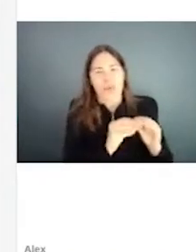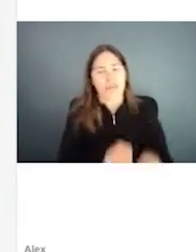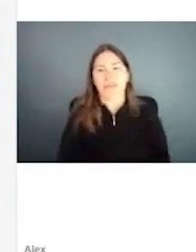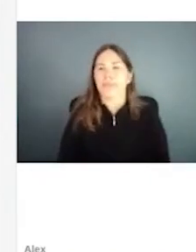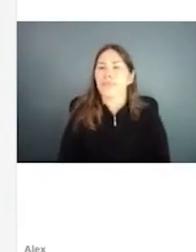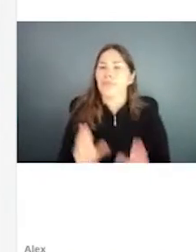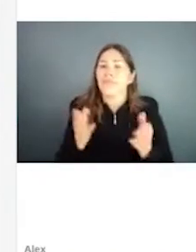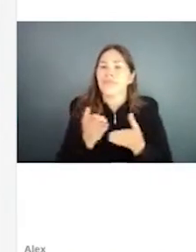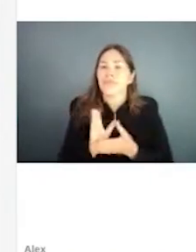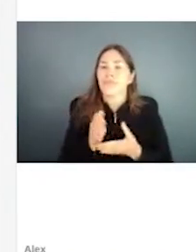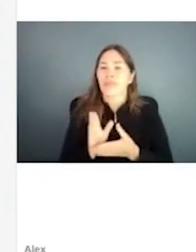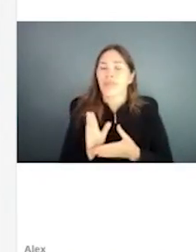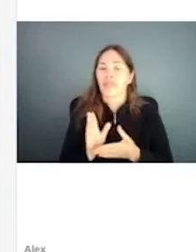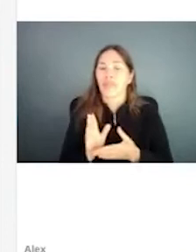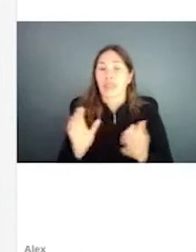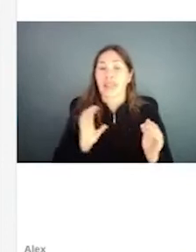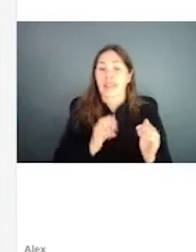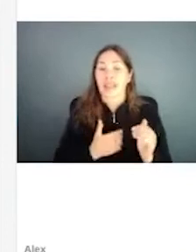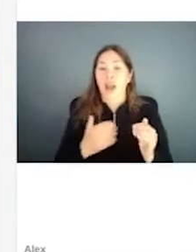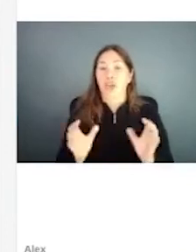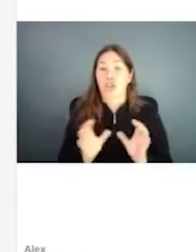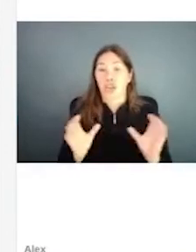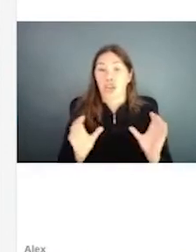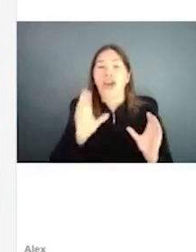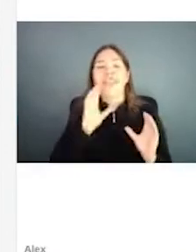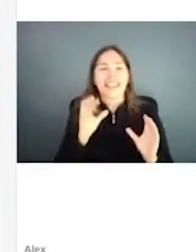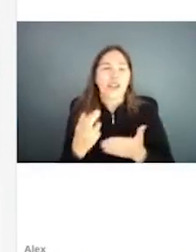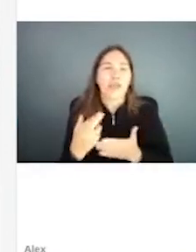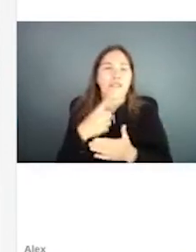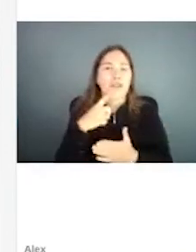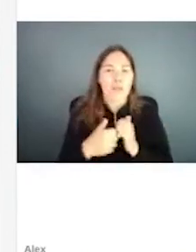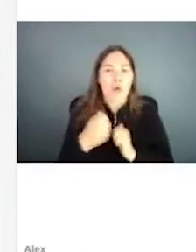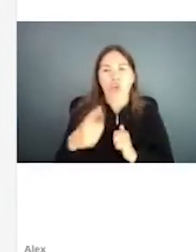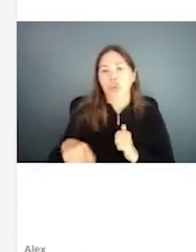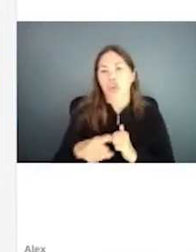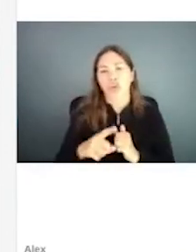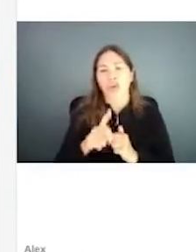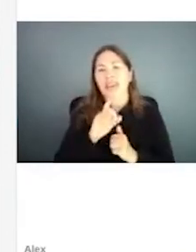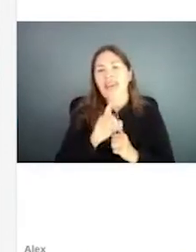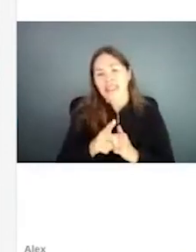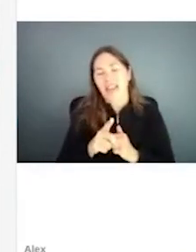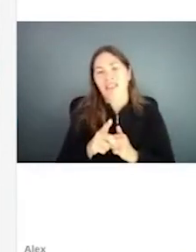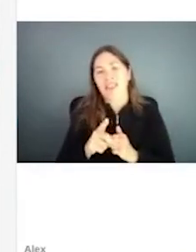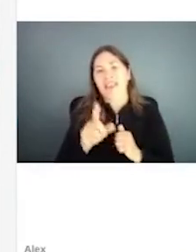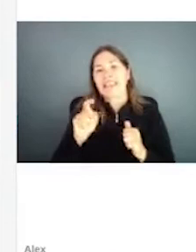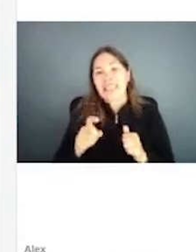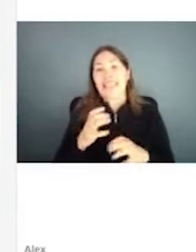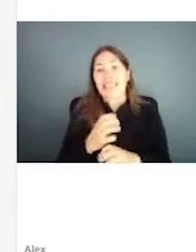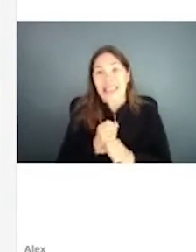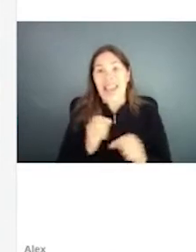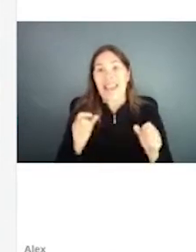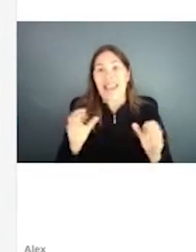All right, here's our certification. This should be a review. You definitely want to try to get the classroom license bundle